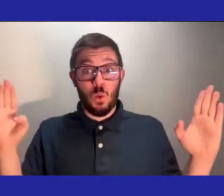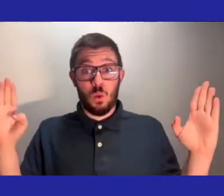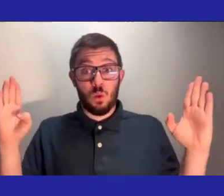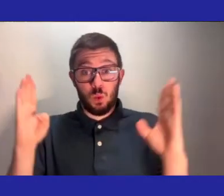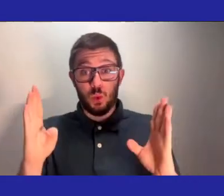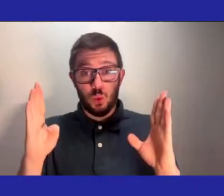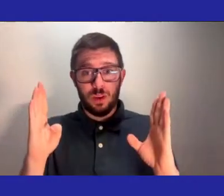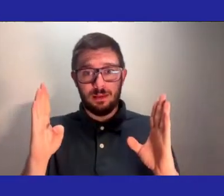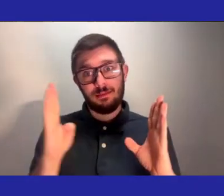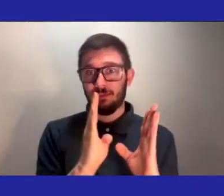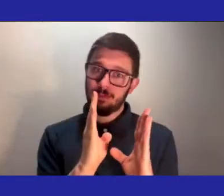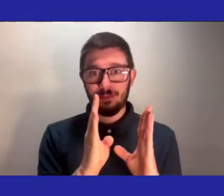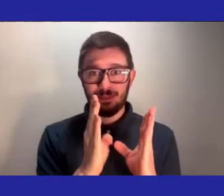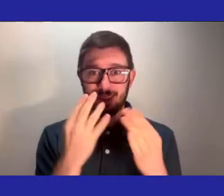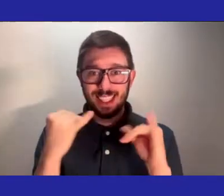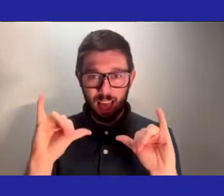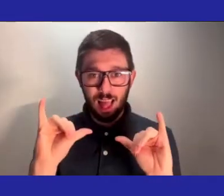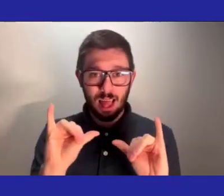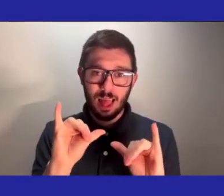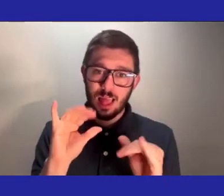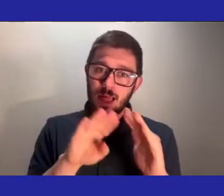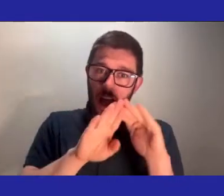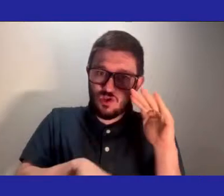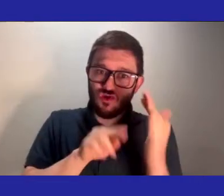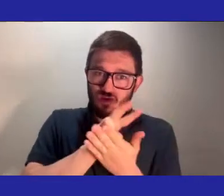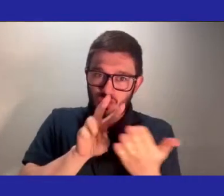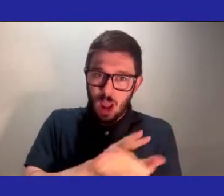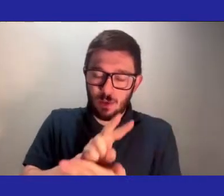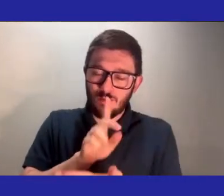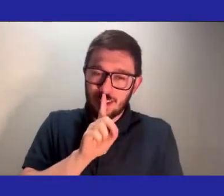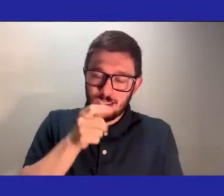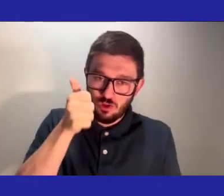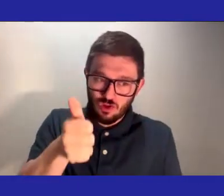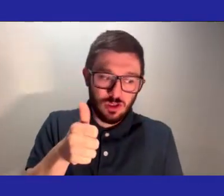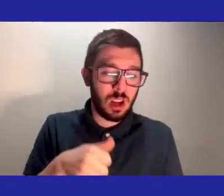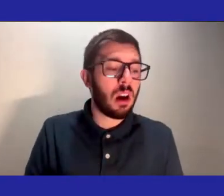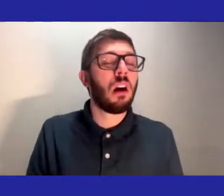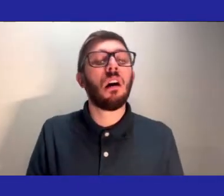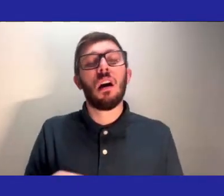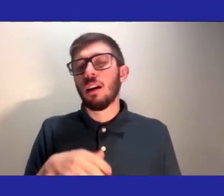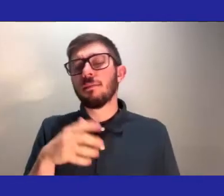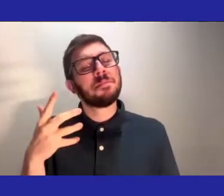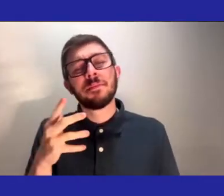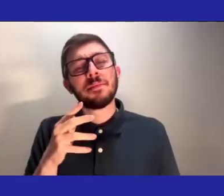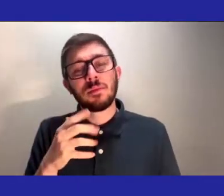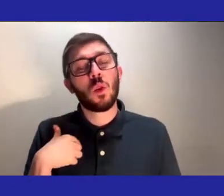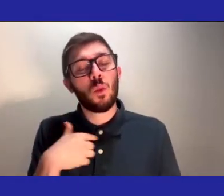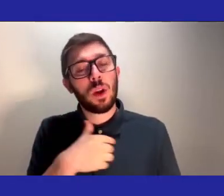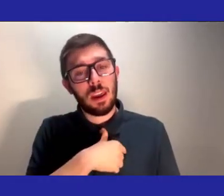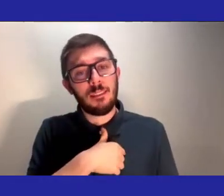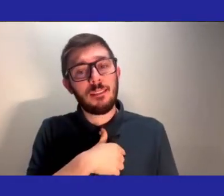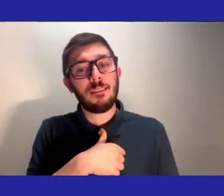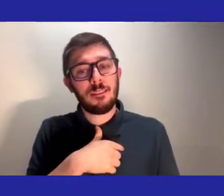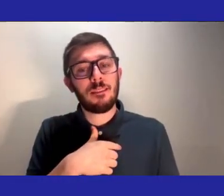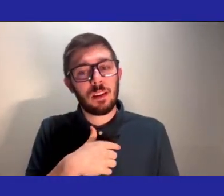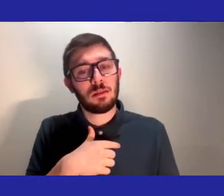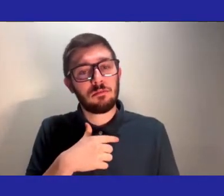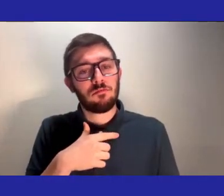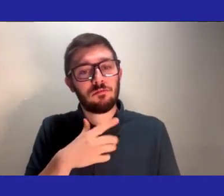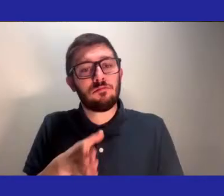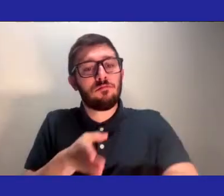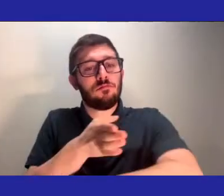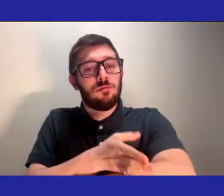We really have matured in this area. So, and we not only have we matured in just the functionality, we can move to the next slide.